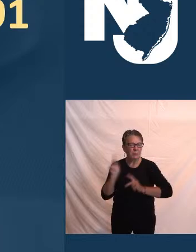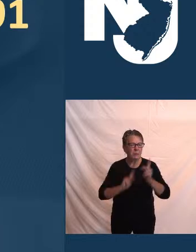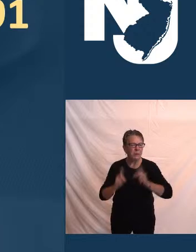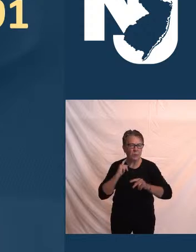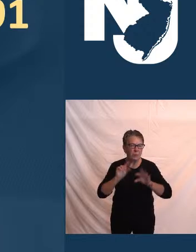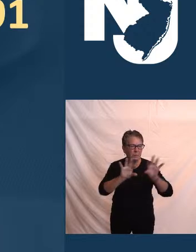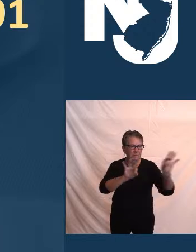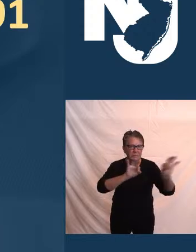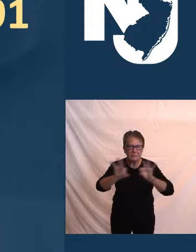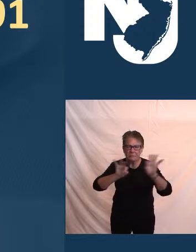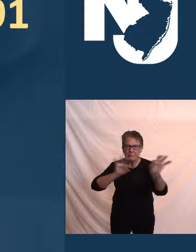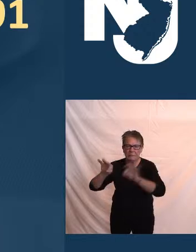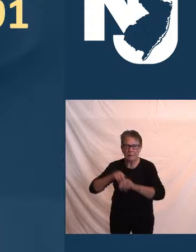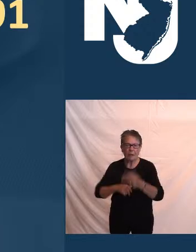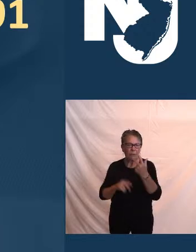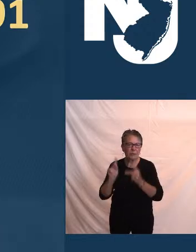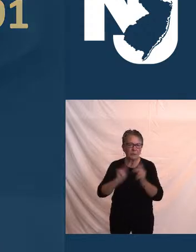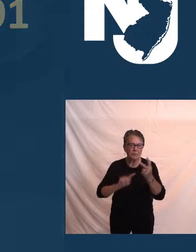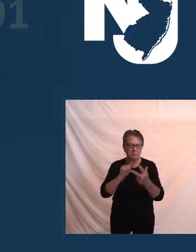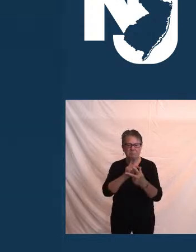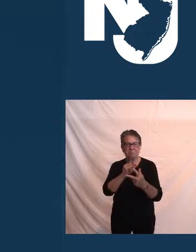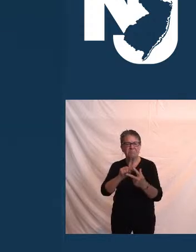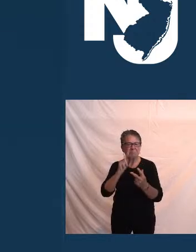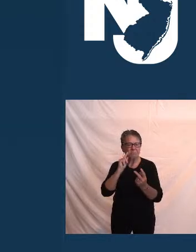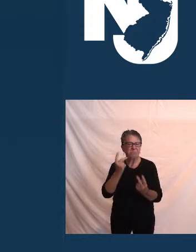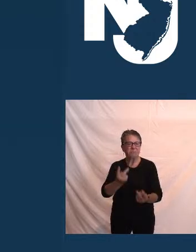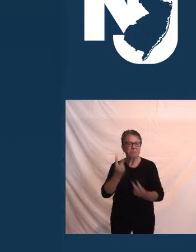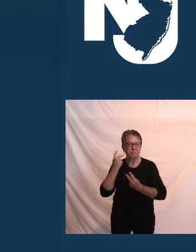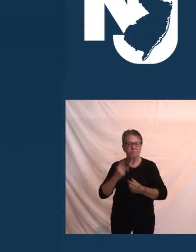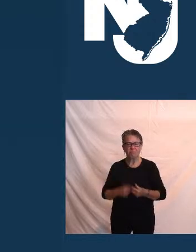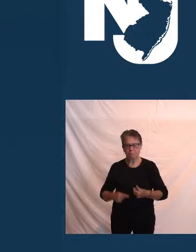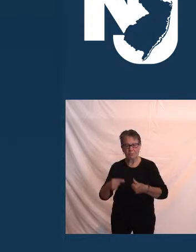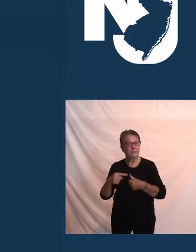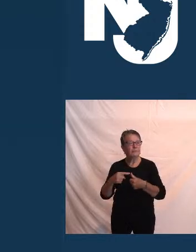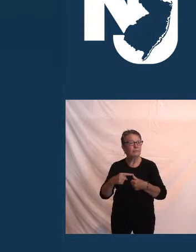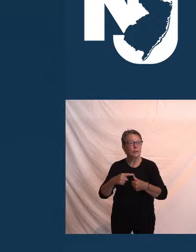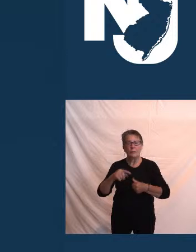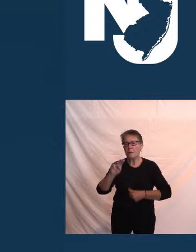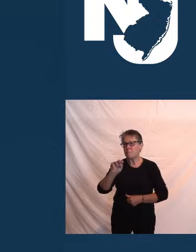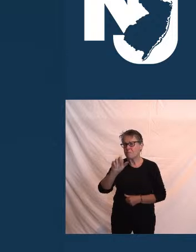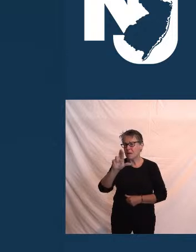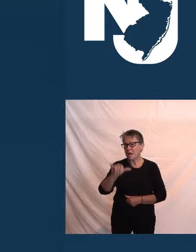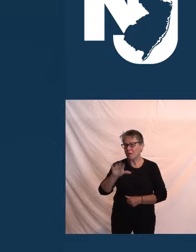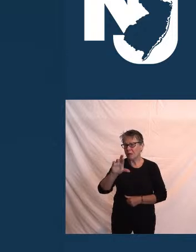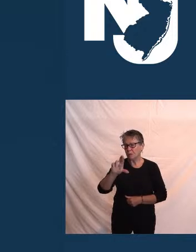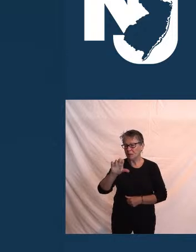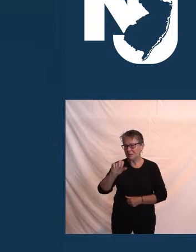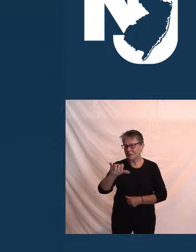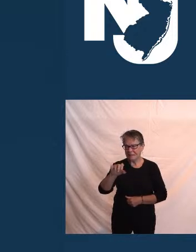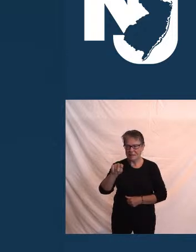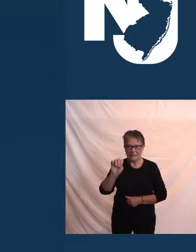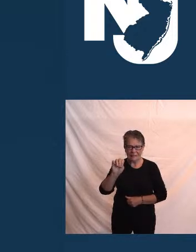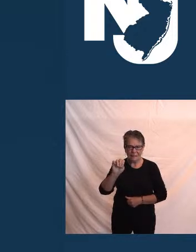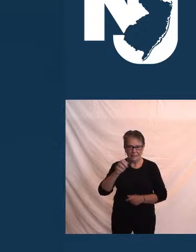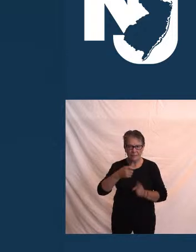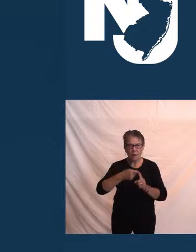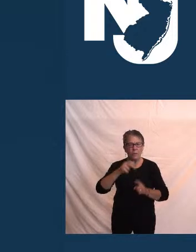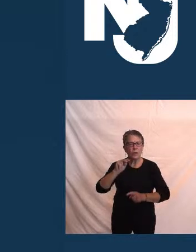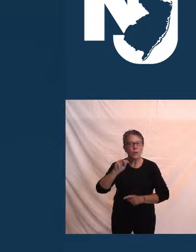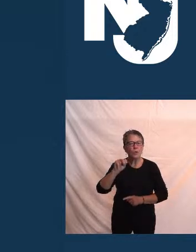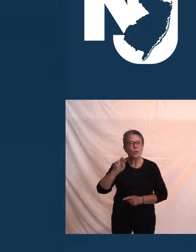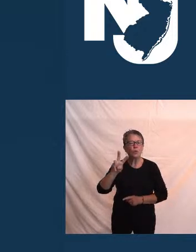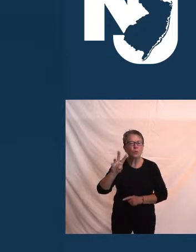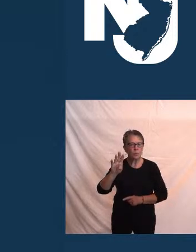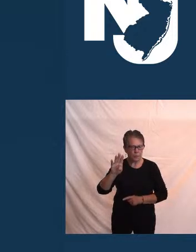family. We'll begin by remembering this woman, Mary Racine, a lifelong resident of New Brunswick, who passed away